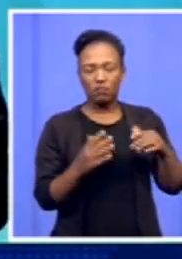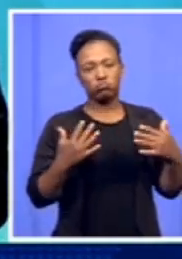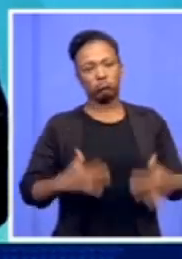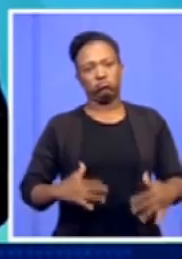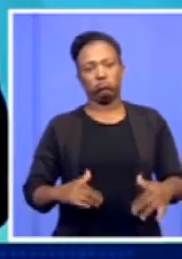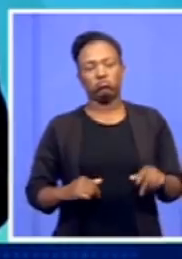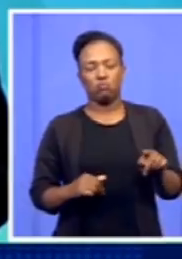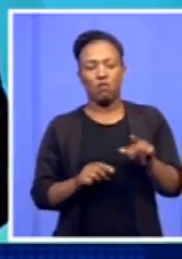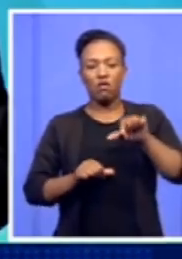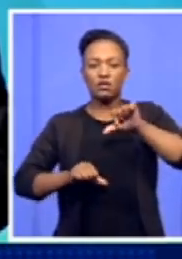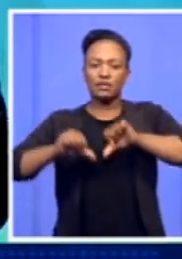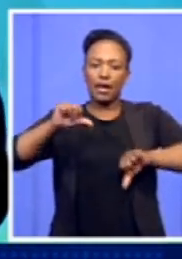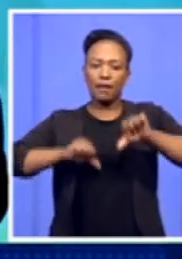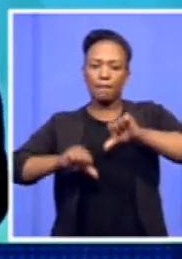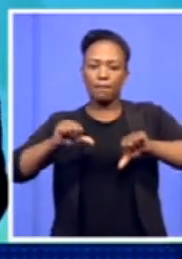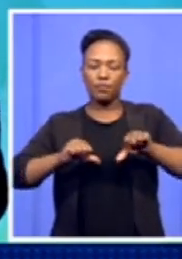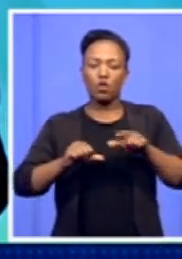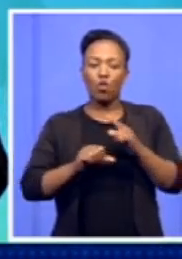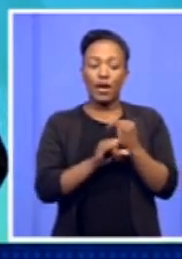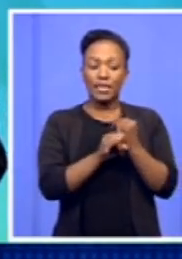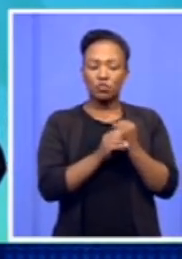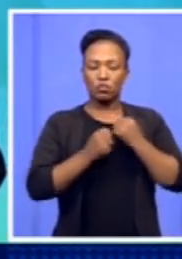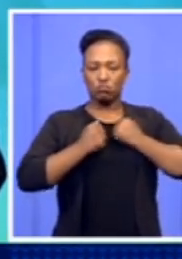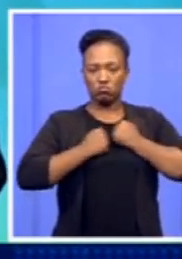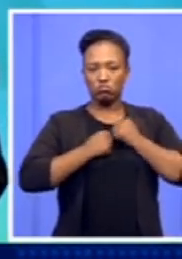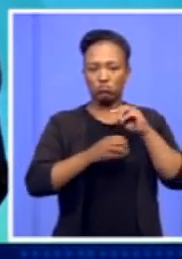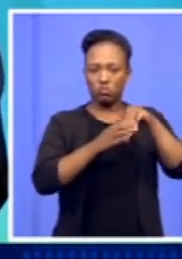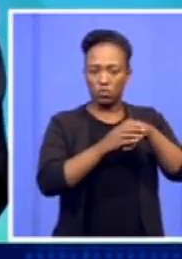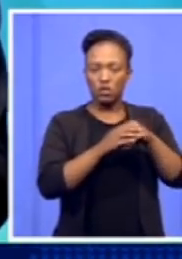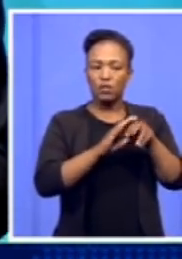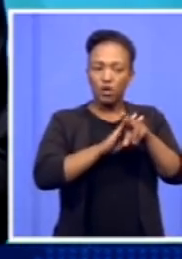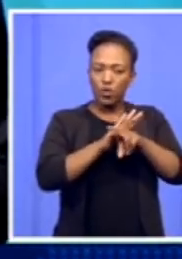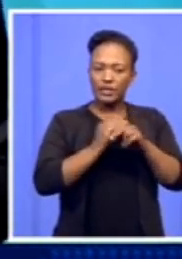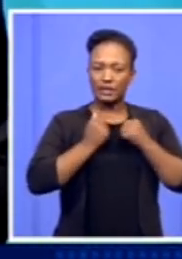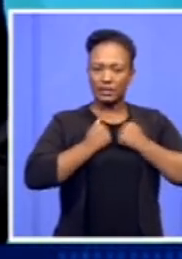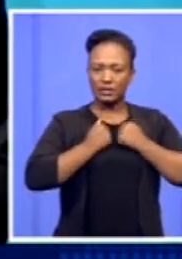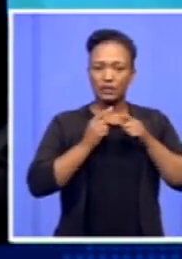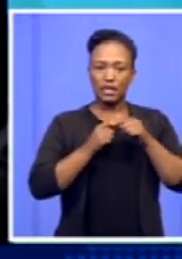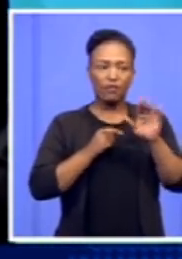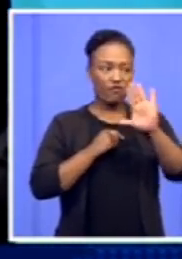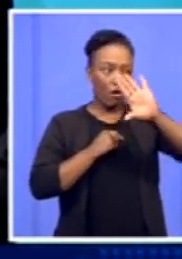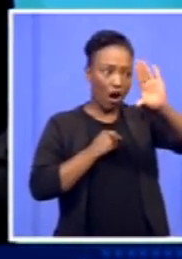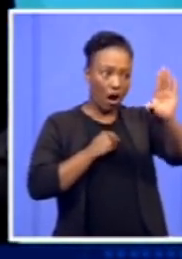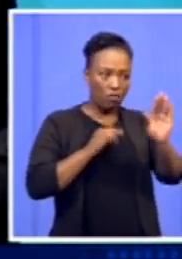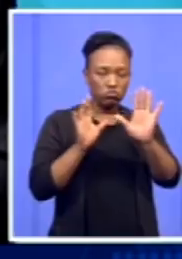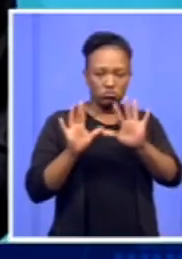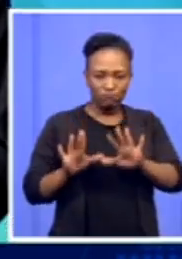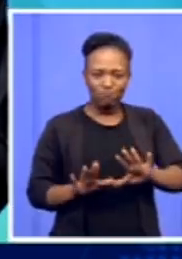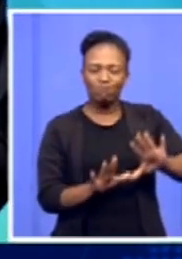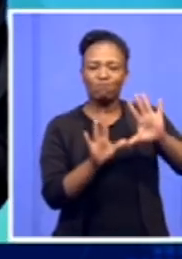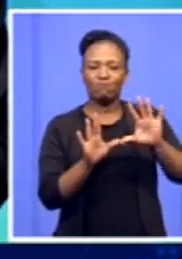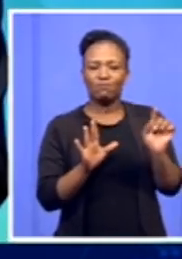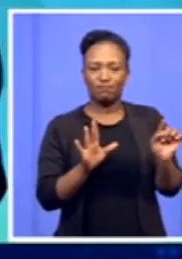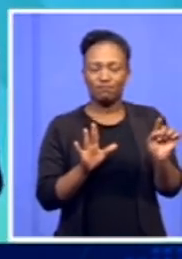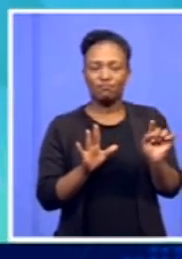our institutions across our region and indeed the entire African continent. This announcement also announces